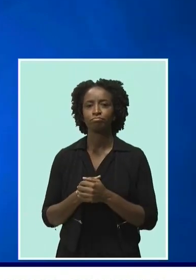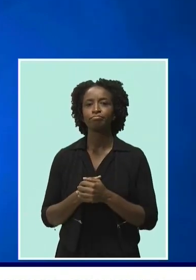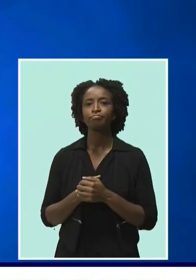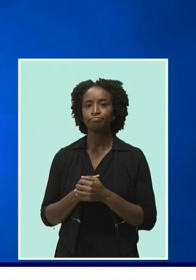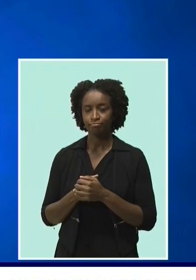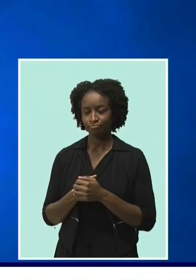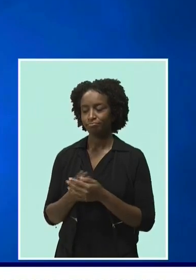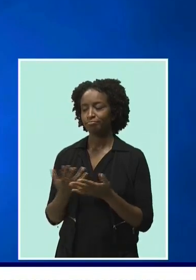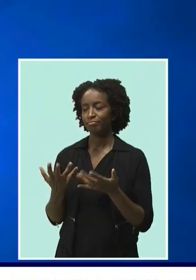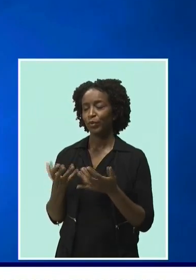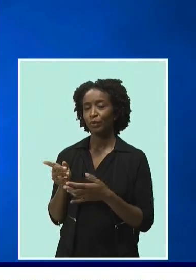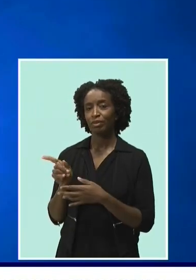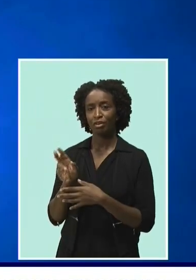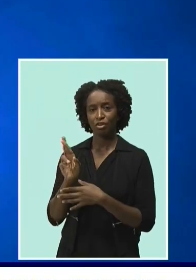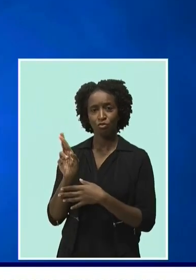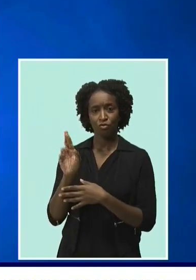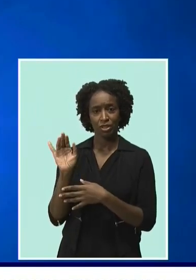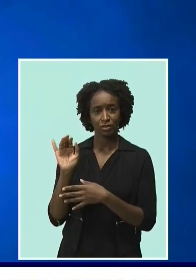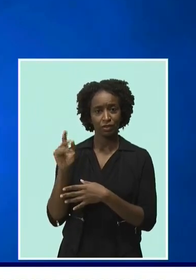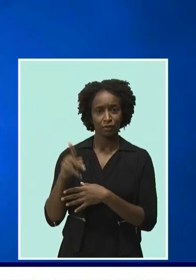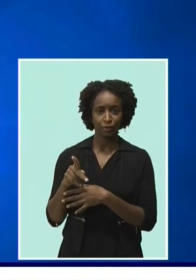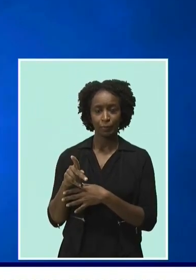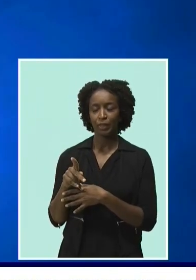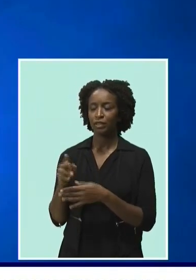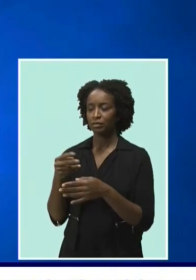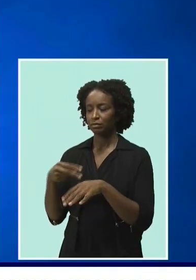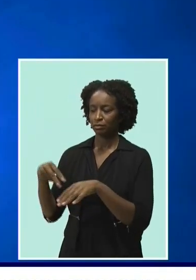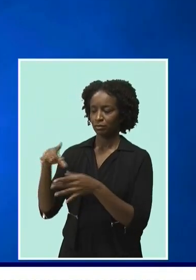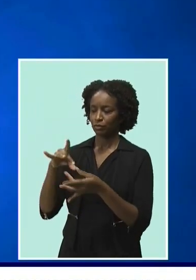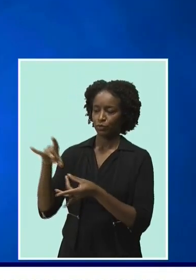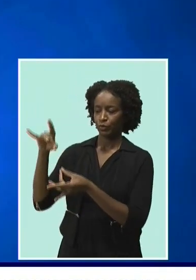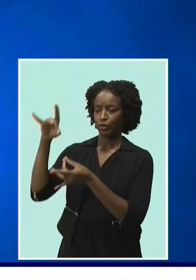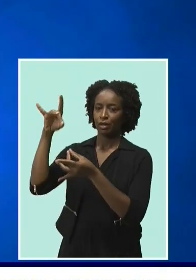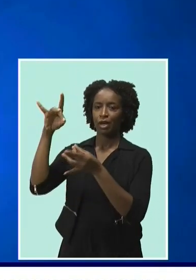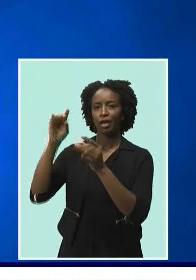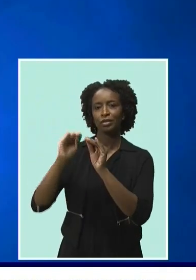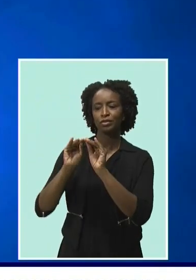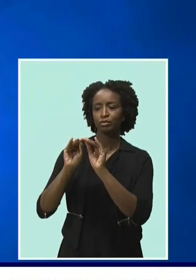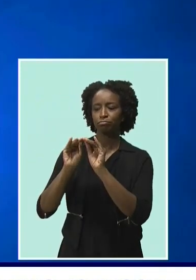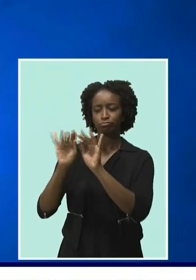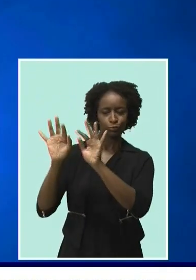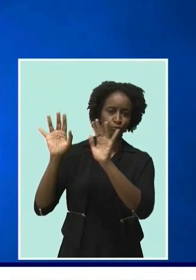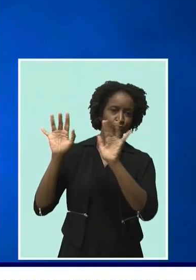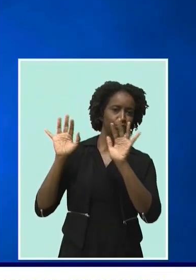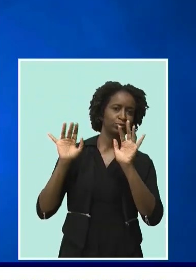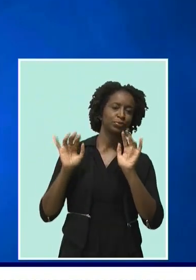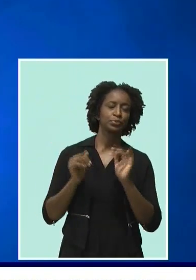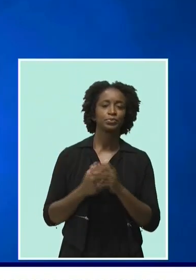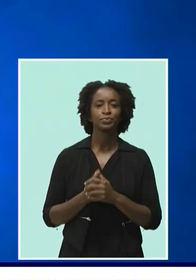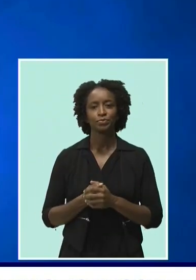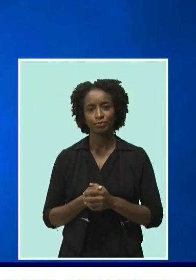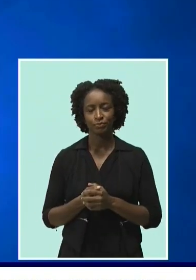Rest in peace and rise in glory, Dennis Johnson. Wendy Burke, CBC News.